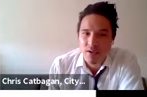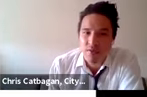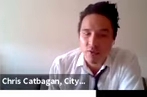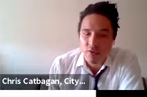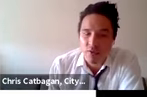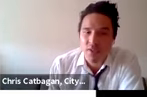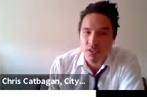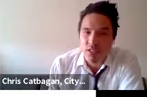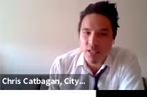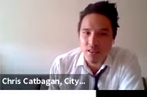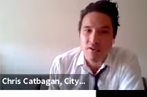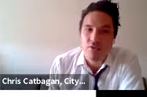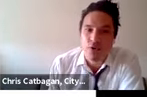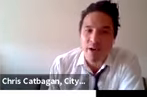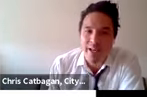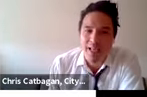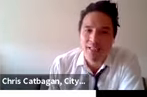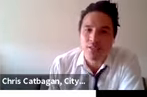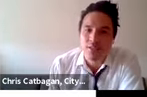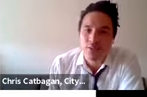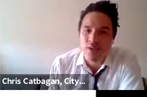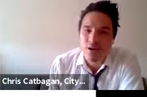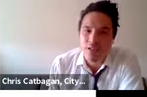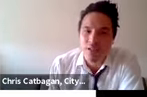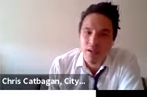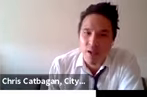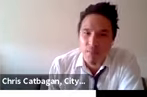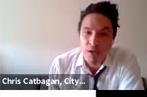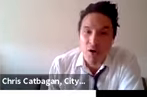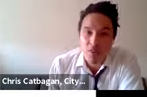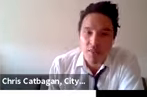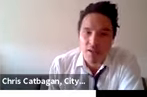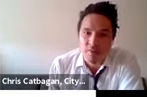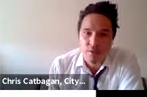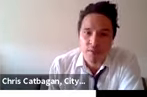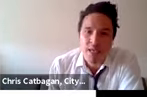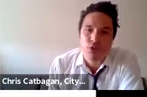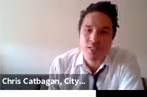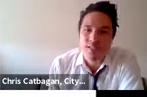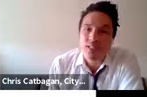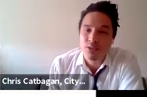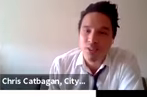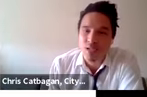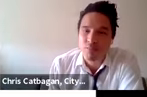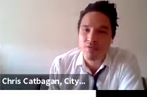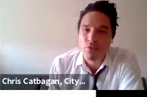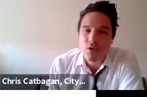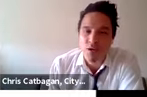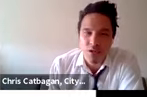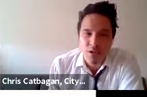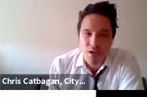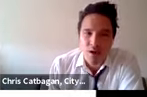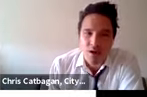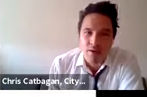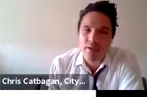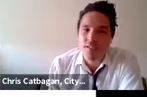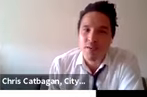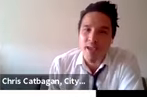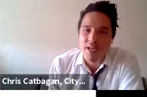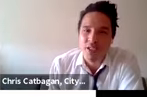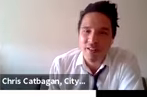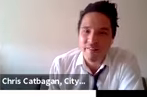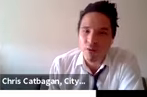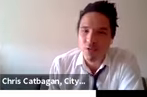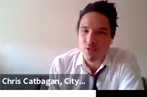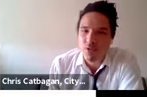Act for this project. Therefore, I'd like to introduce Arnica McCarthy from Caltrans District Number 4. Arnica